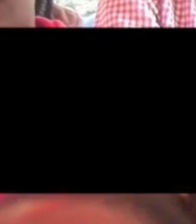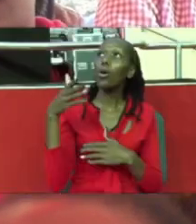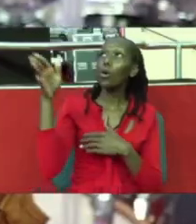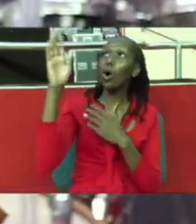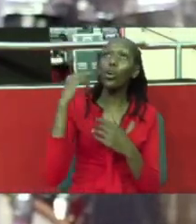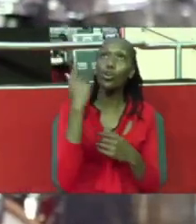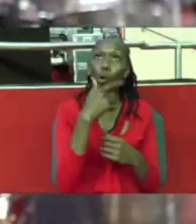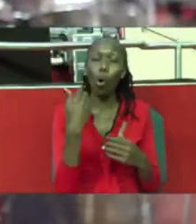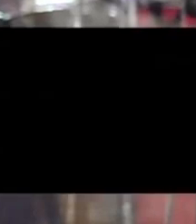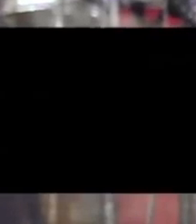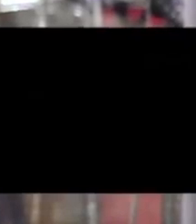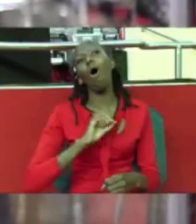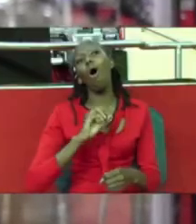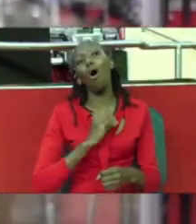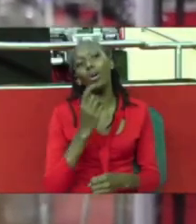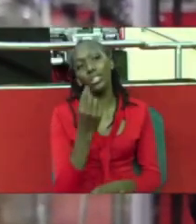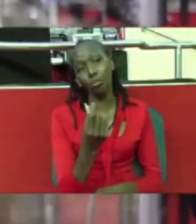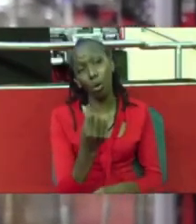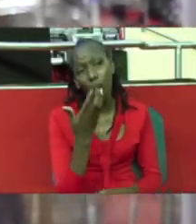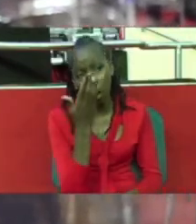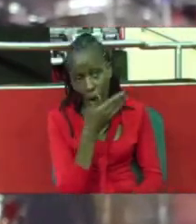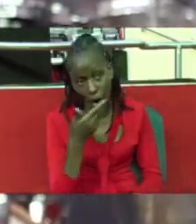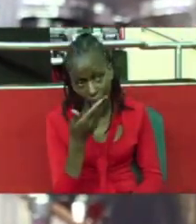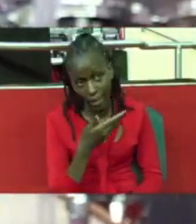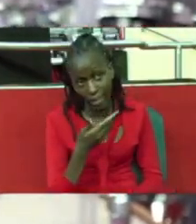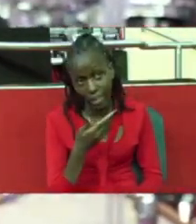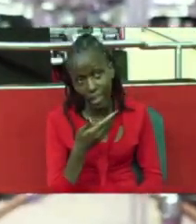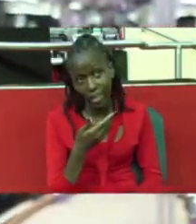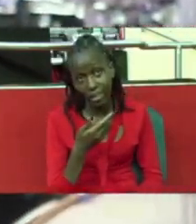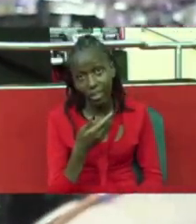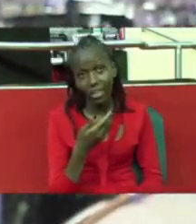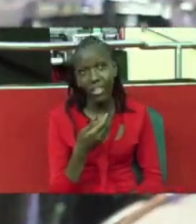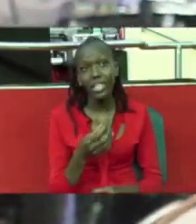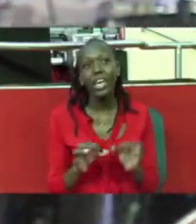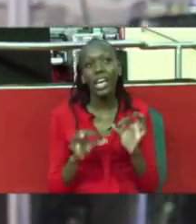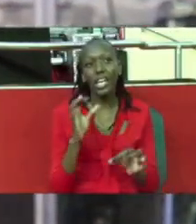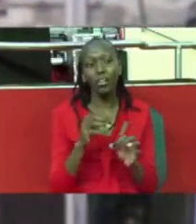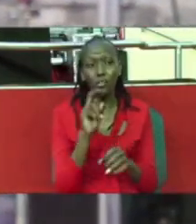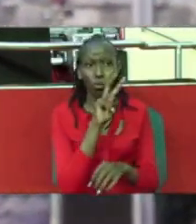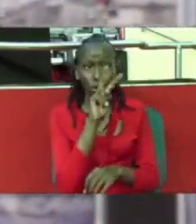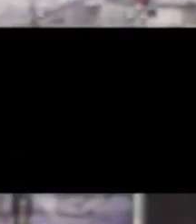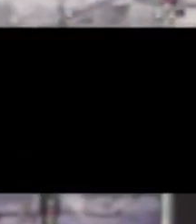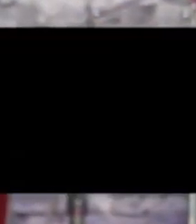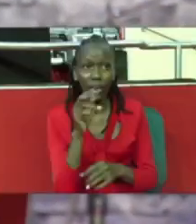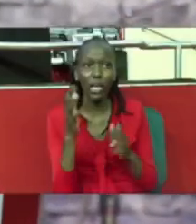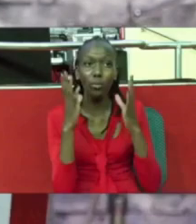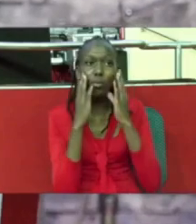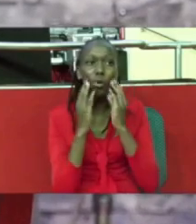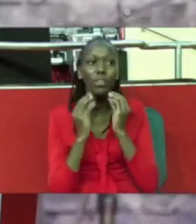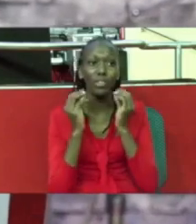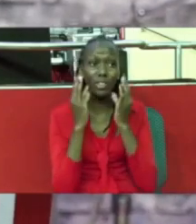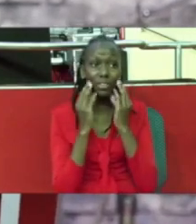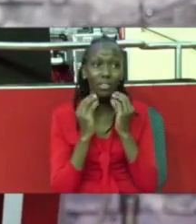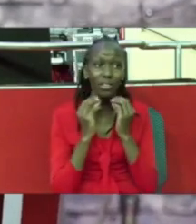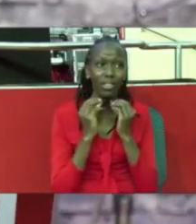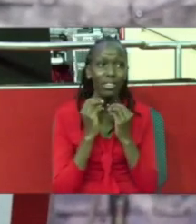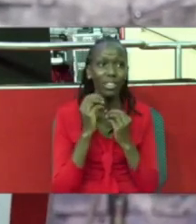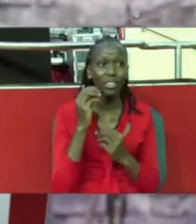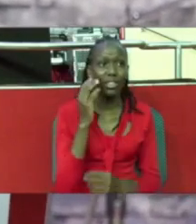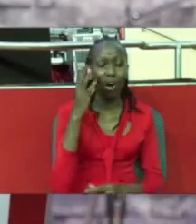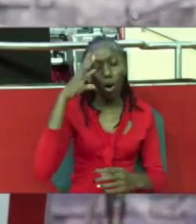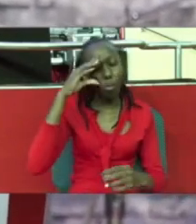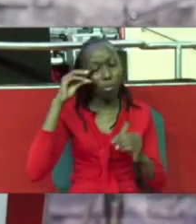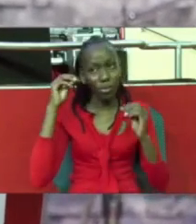oil. Aha, ambaye ni mwela alicho nacho kile kidogo. If you look at Moses. Unapomtazama Musa. Moses, according